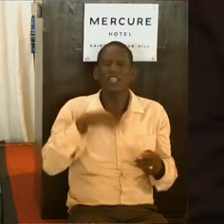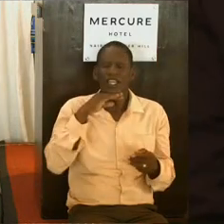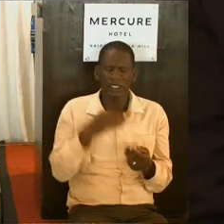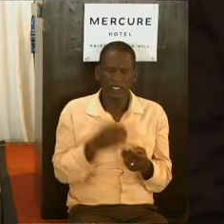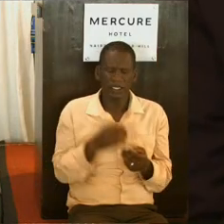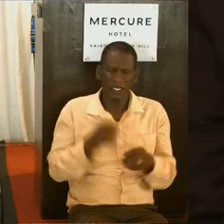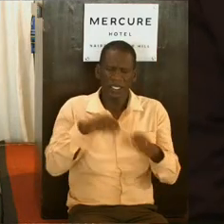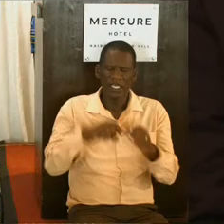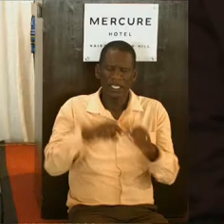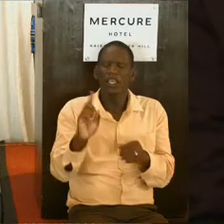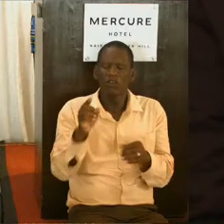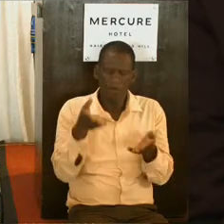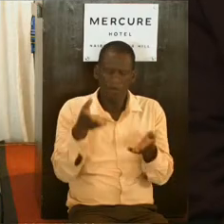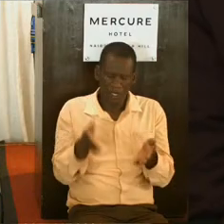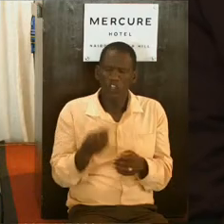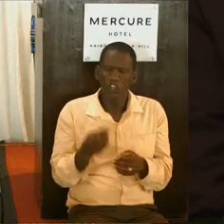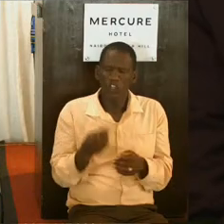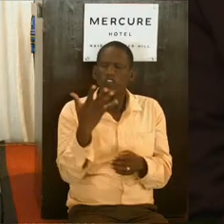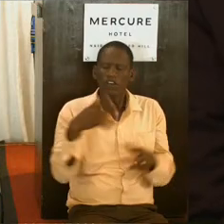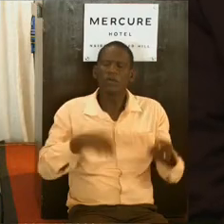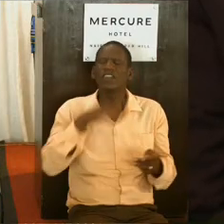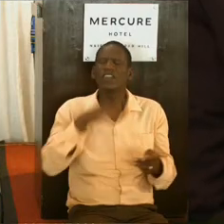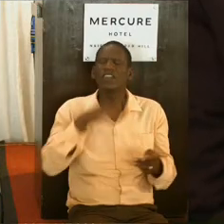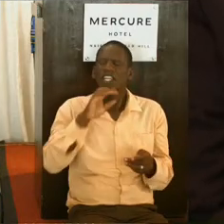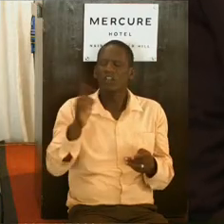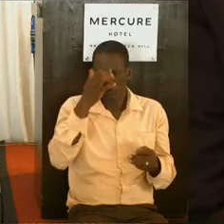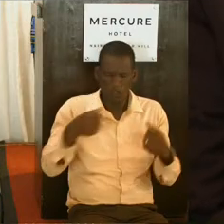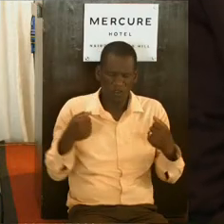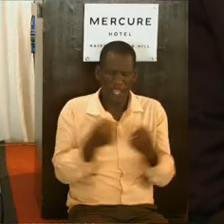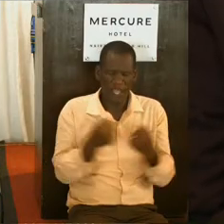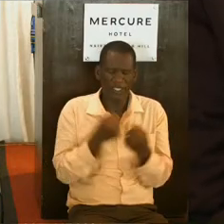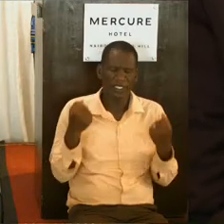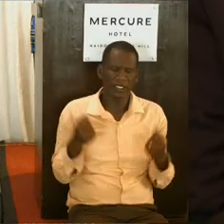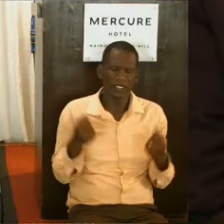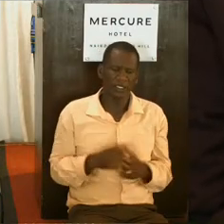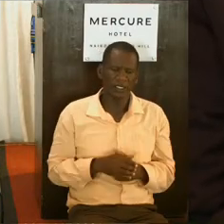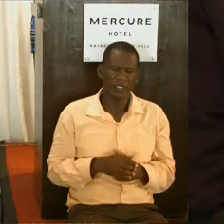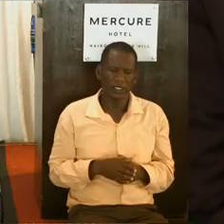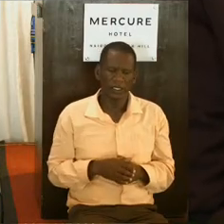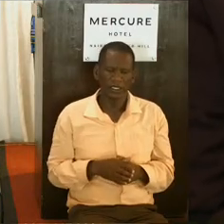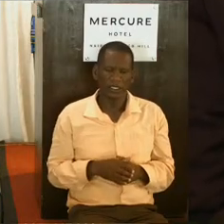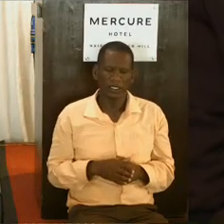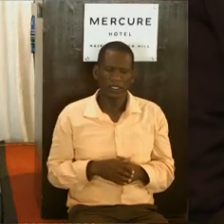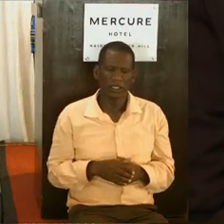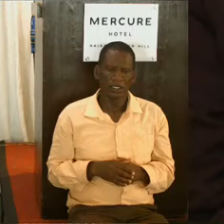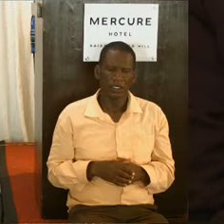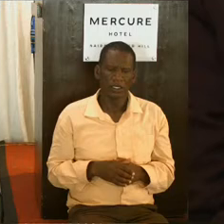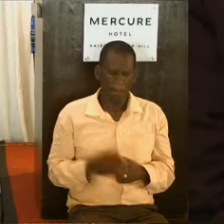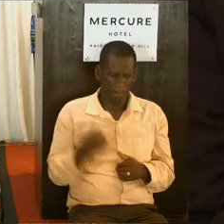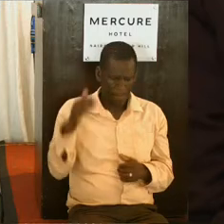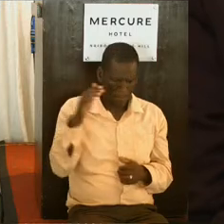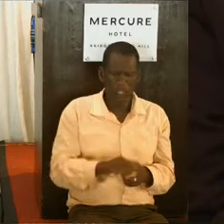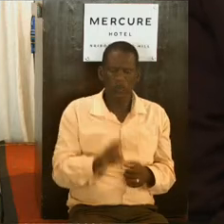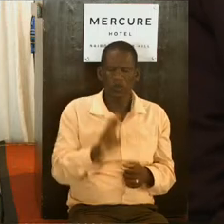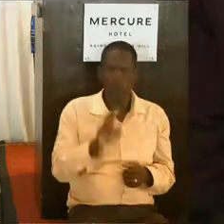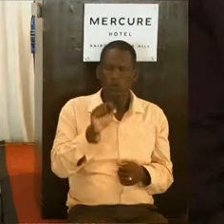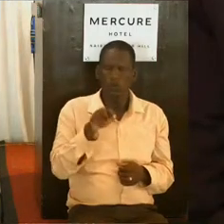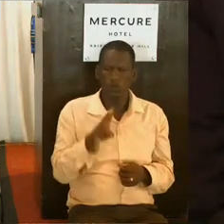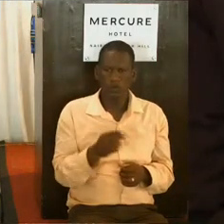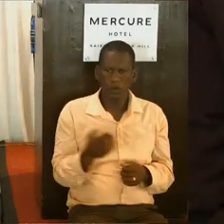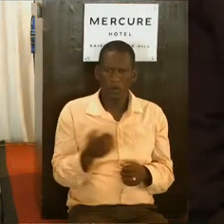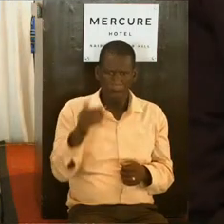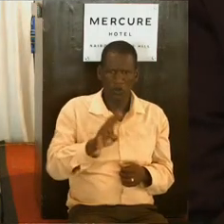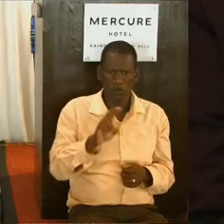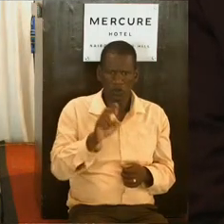within Nairobi because of accidents let's come back to utu